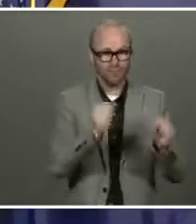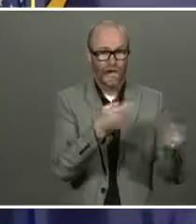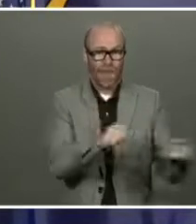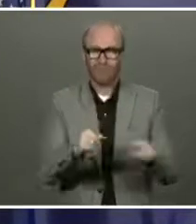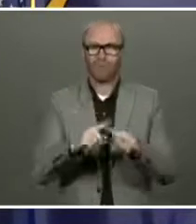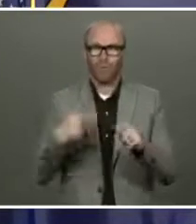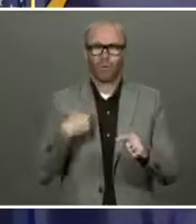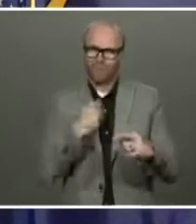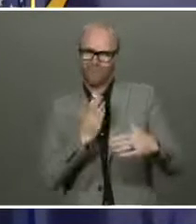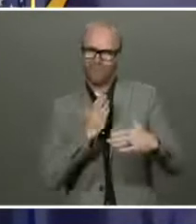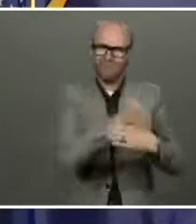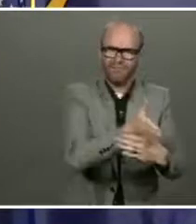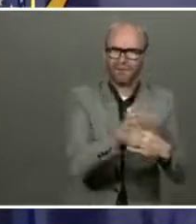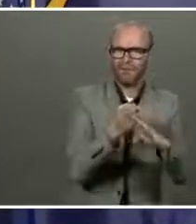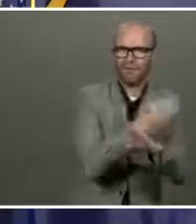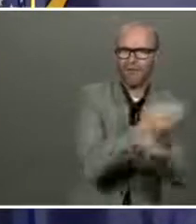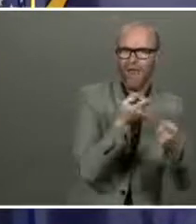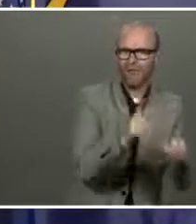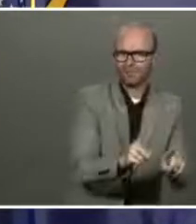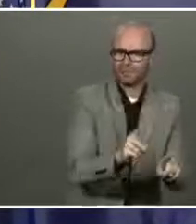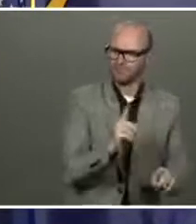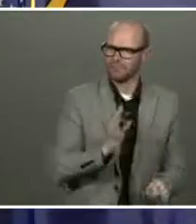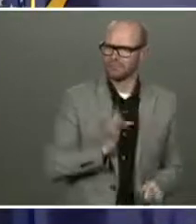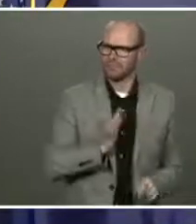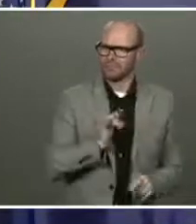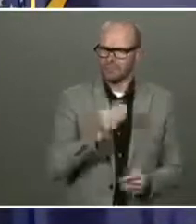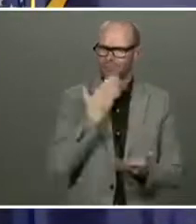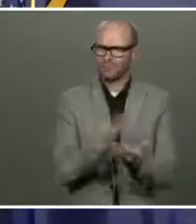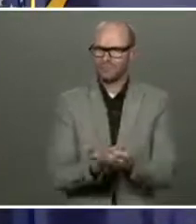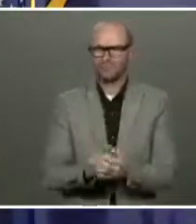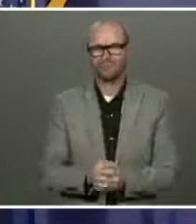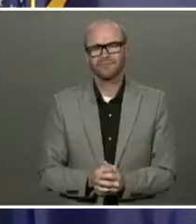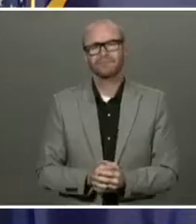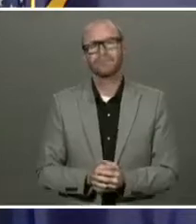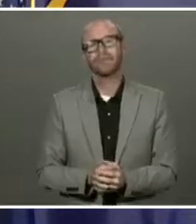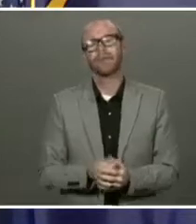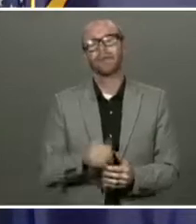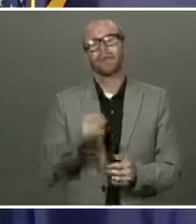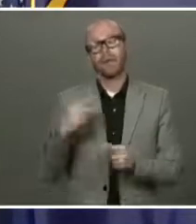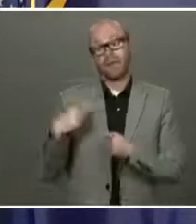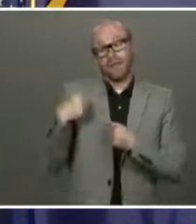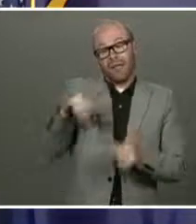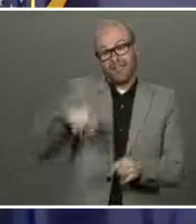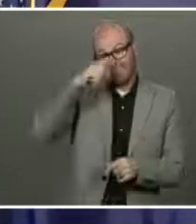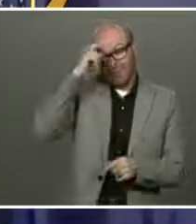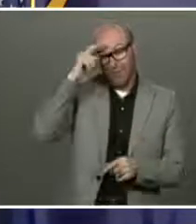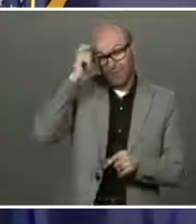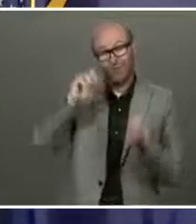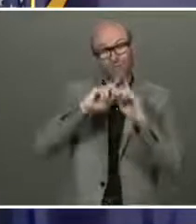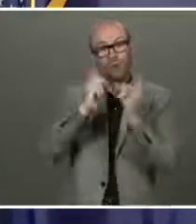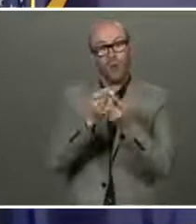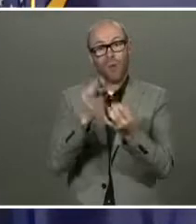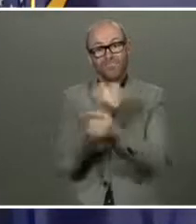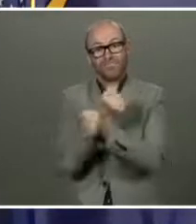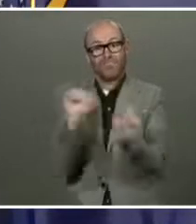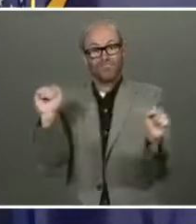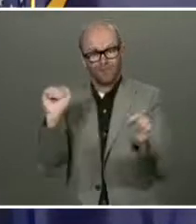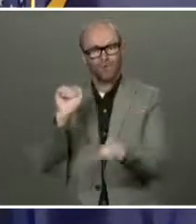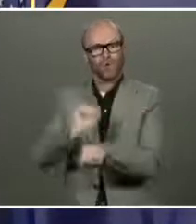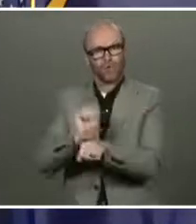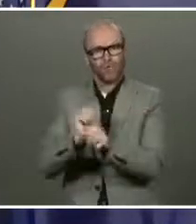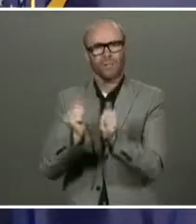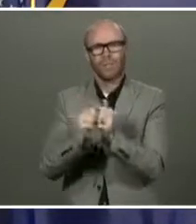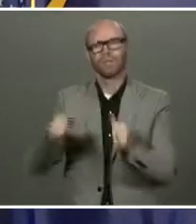everything possible to prevent that from happening. Over the course of the summer, our Department of Safety has been working very closely with